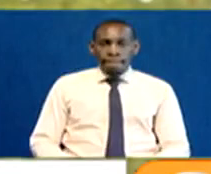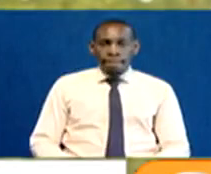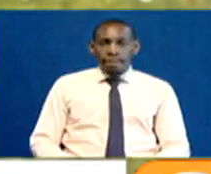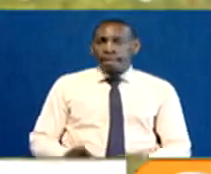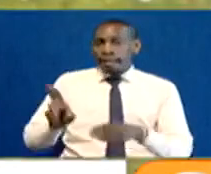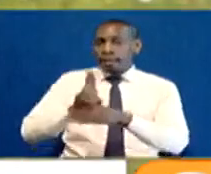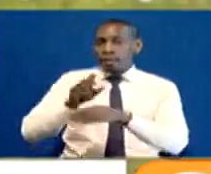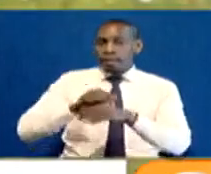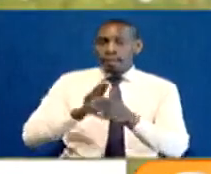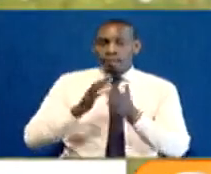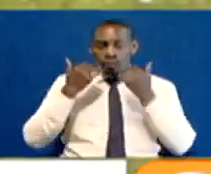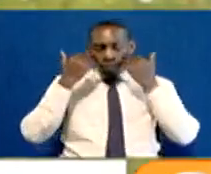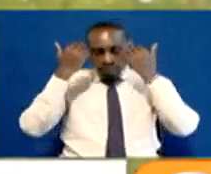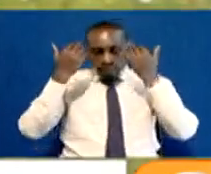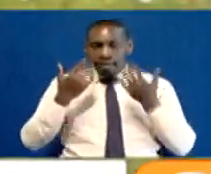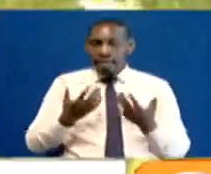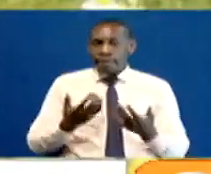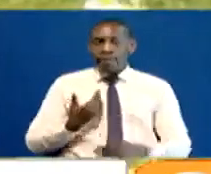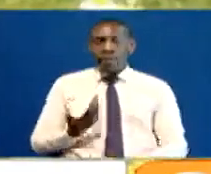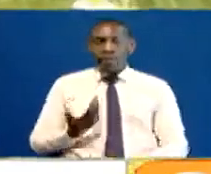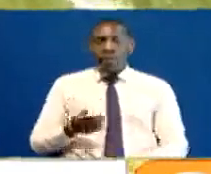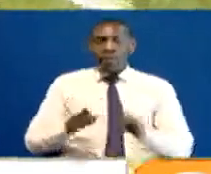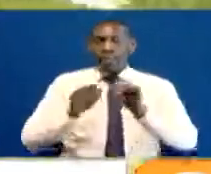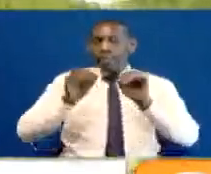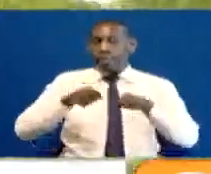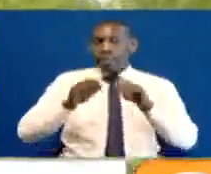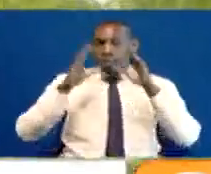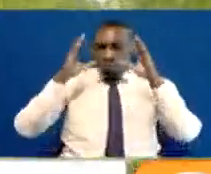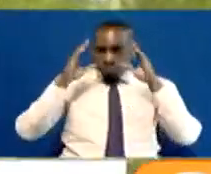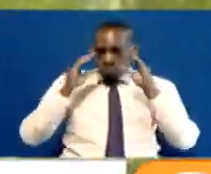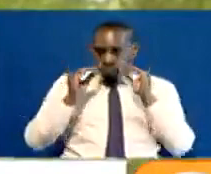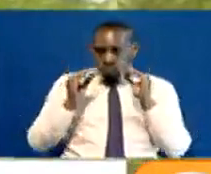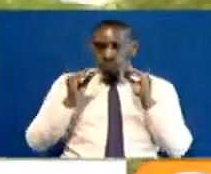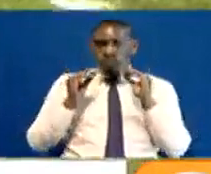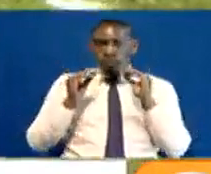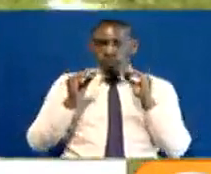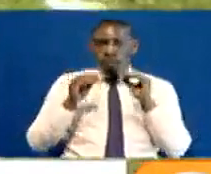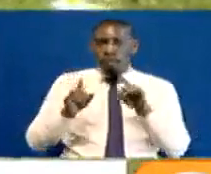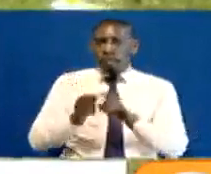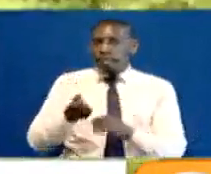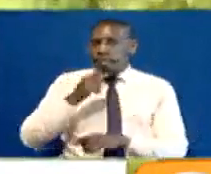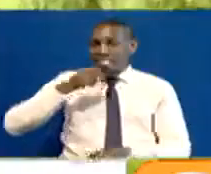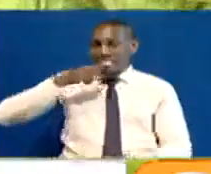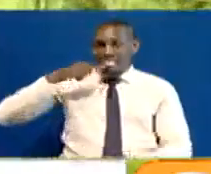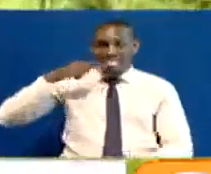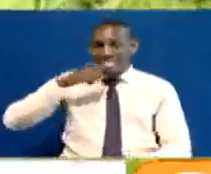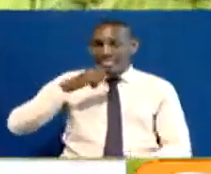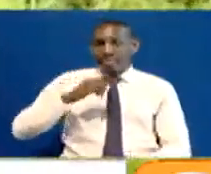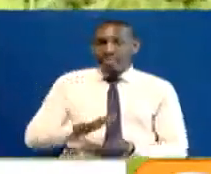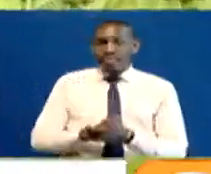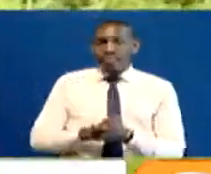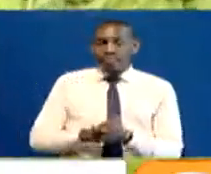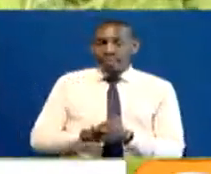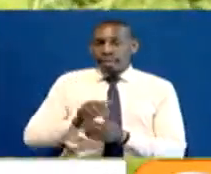Ukitumia wakati uko na stress mingi na depression, pia inaweza kupunguza. Ukiangalia kama dawa ya meno, kuna dawa ambayo imewekwa hii